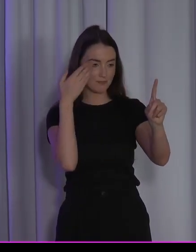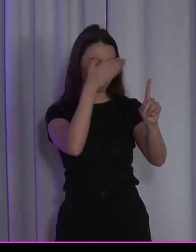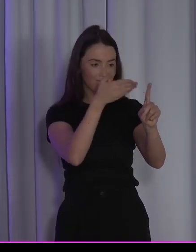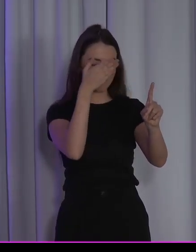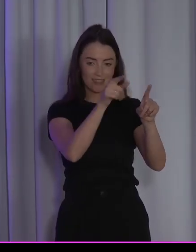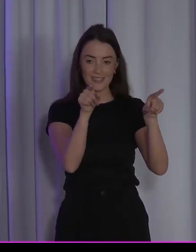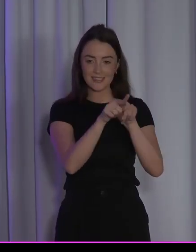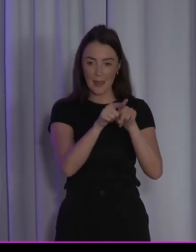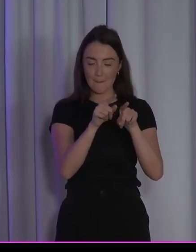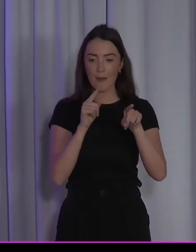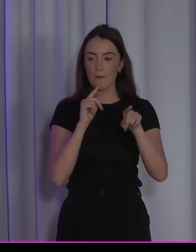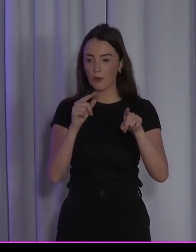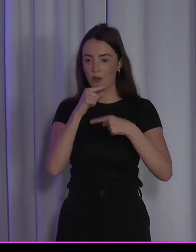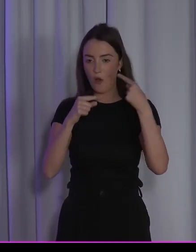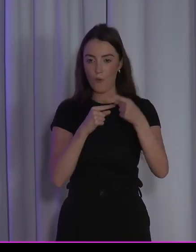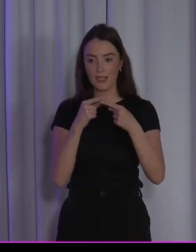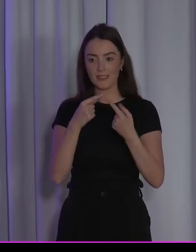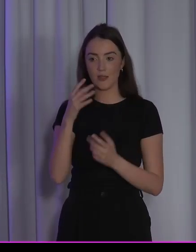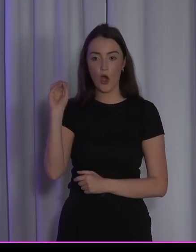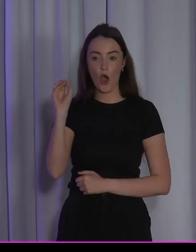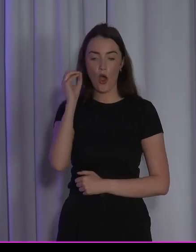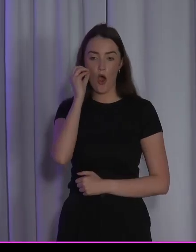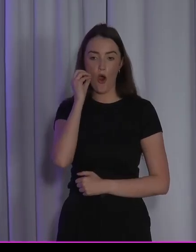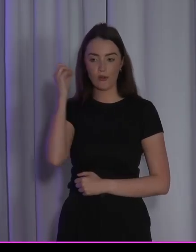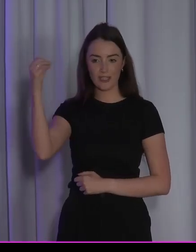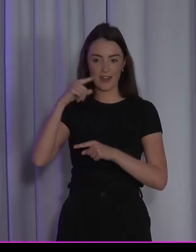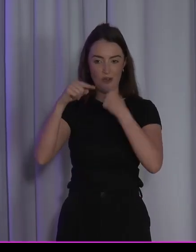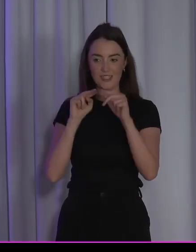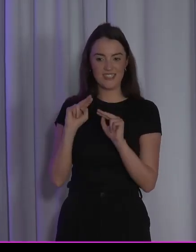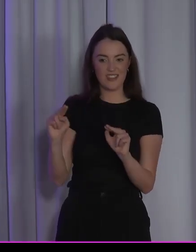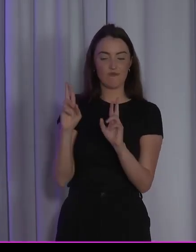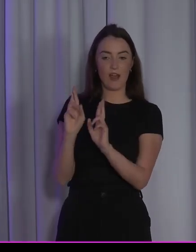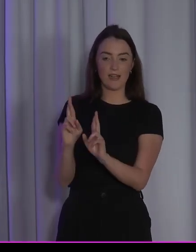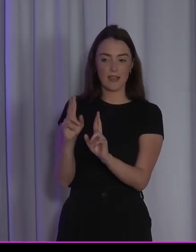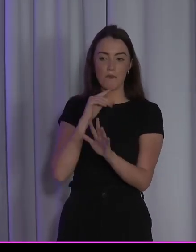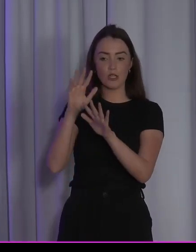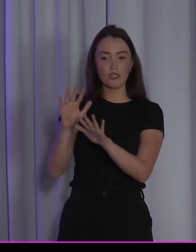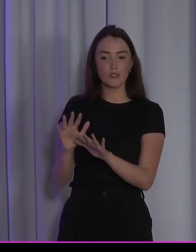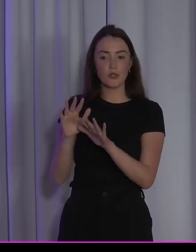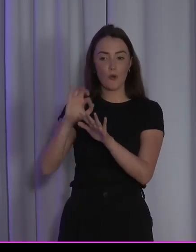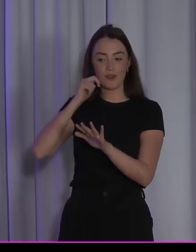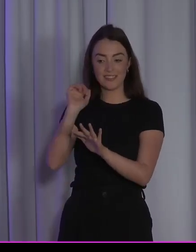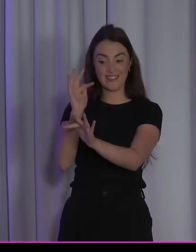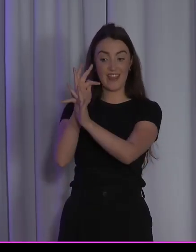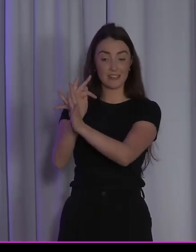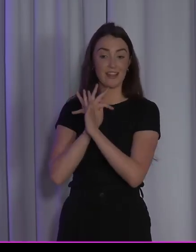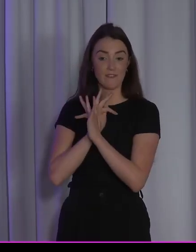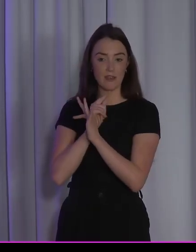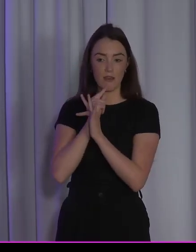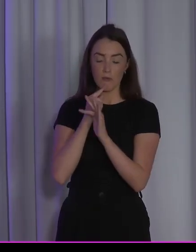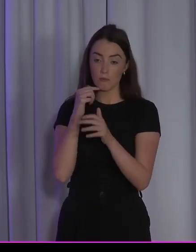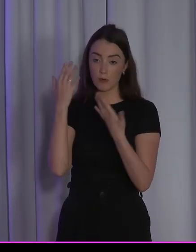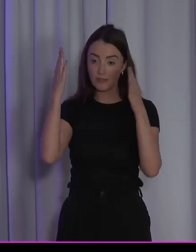as inconvenient as an amber light. A suggestion to slow down for someone else's safety, but the accidents